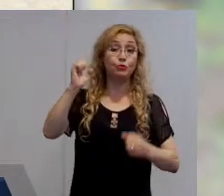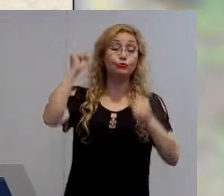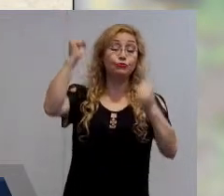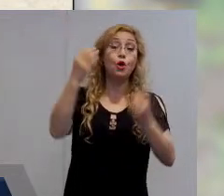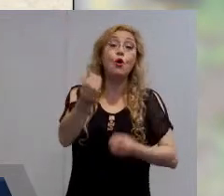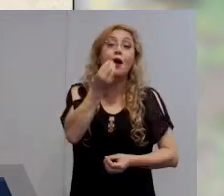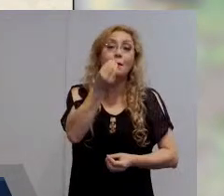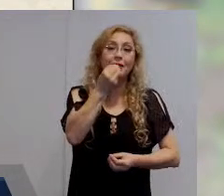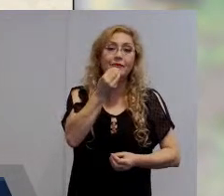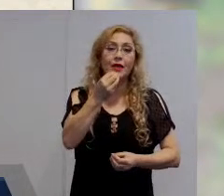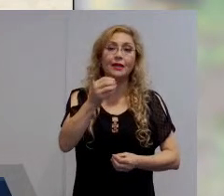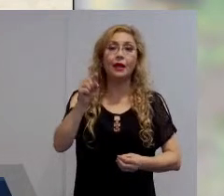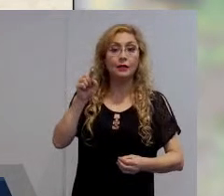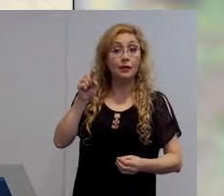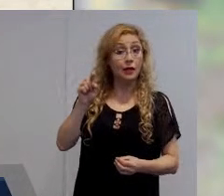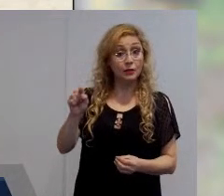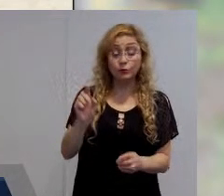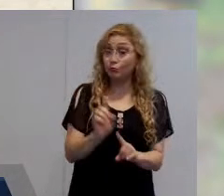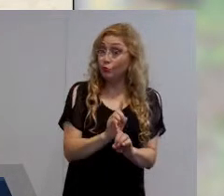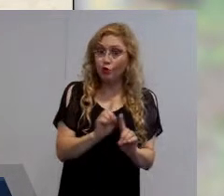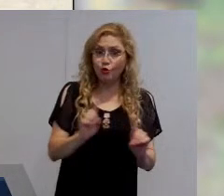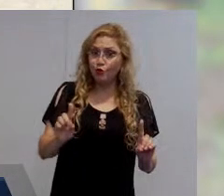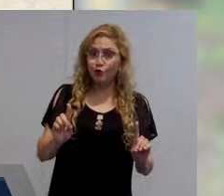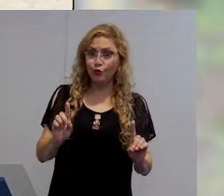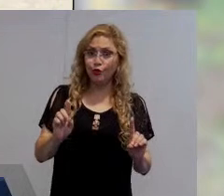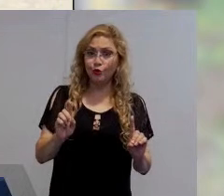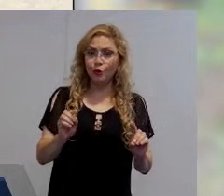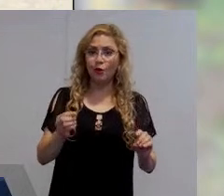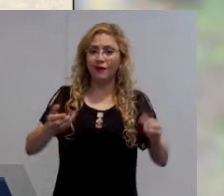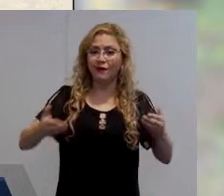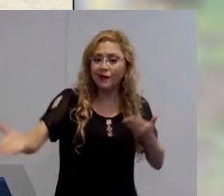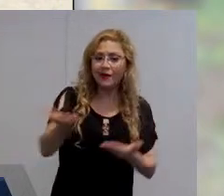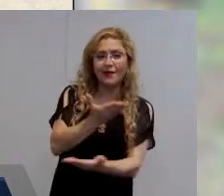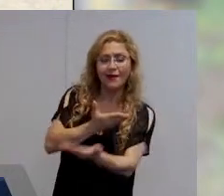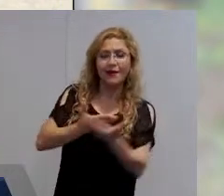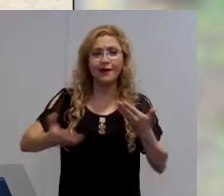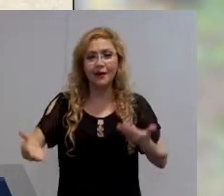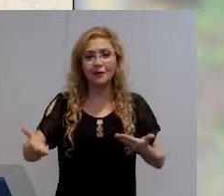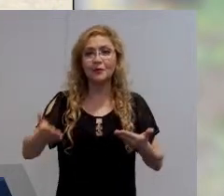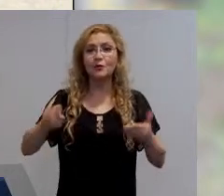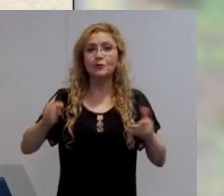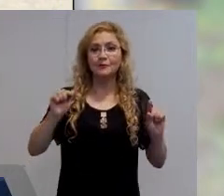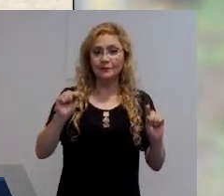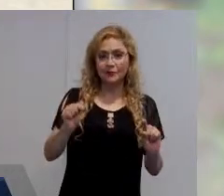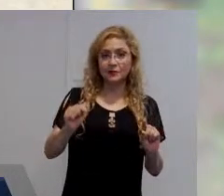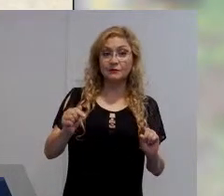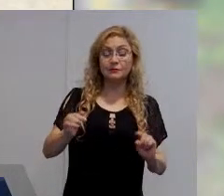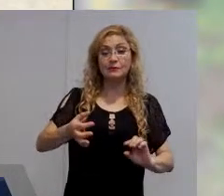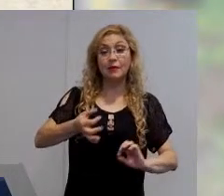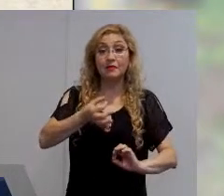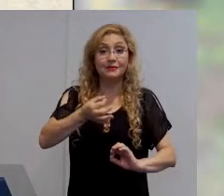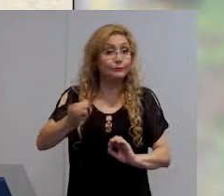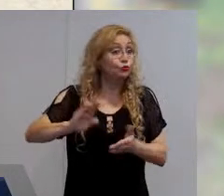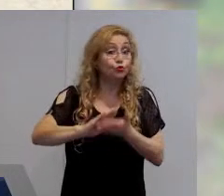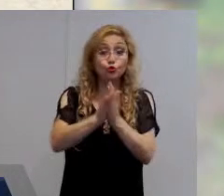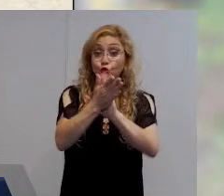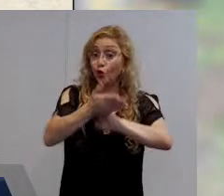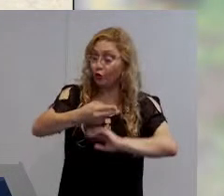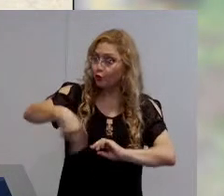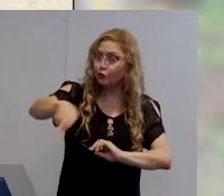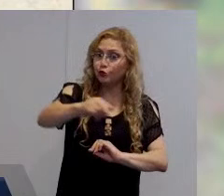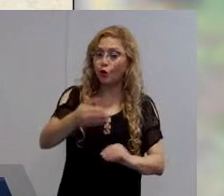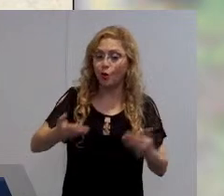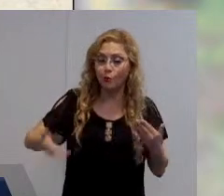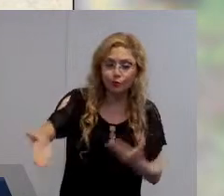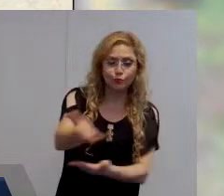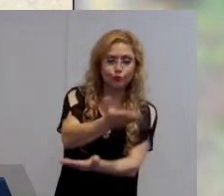smart for food sovereignty. This is not an autarky. What we need is an exchange, and